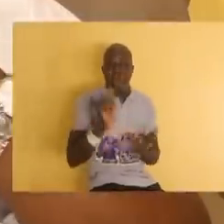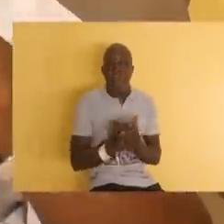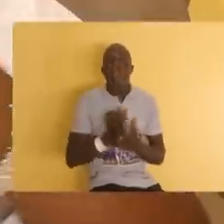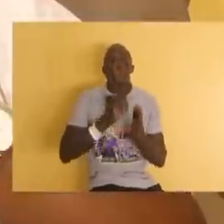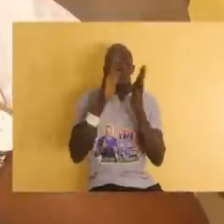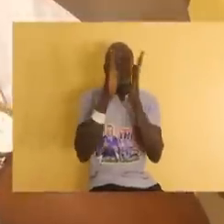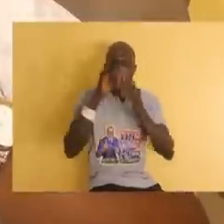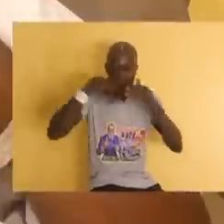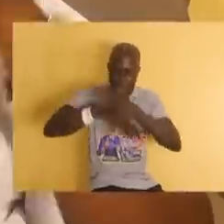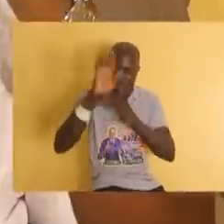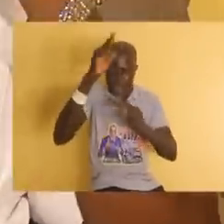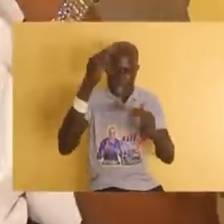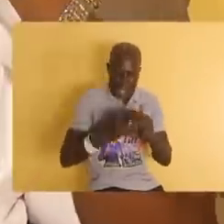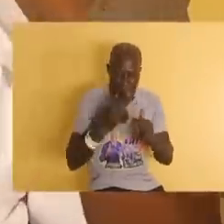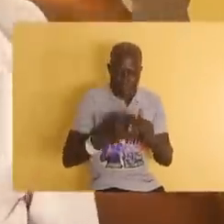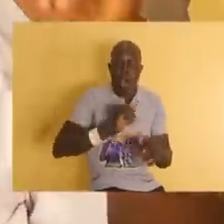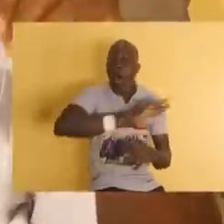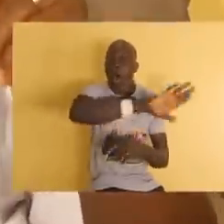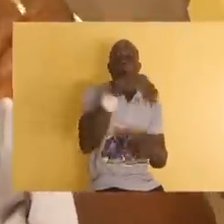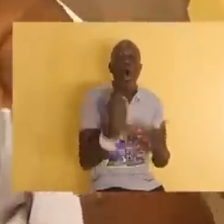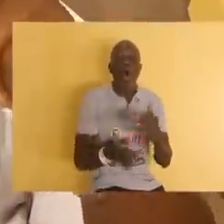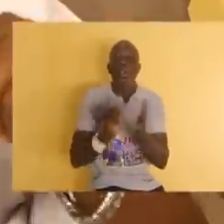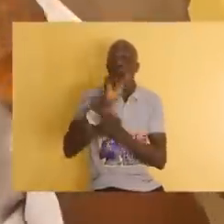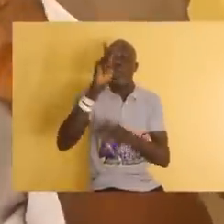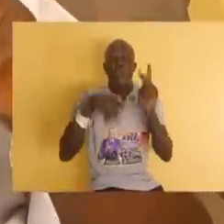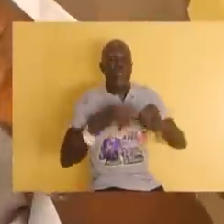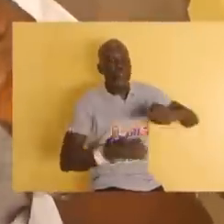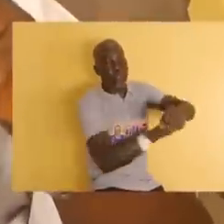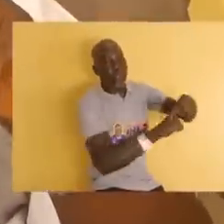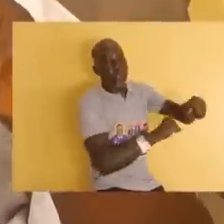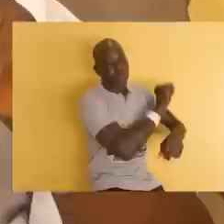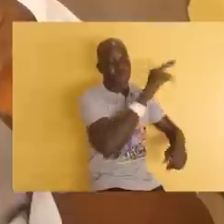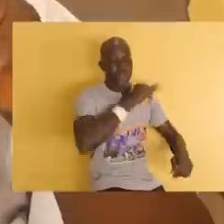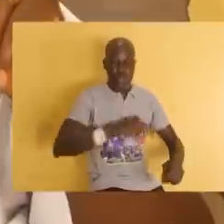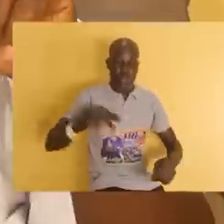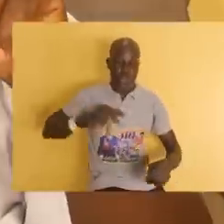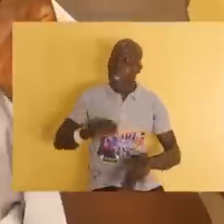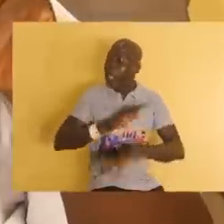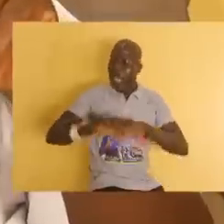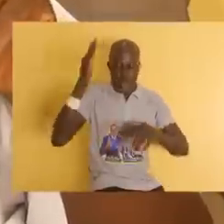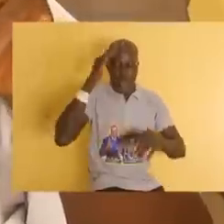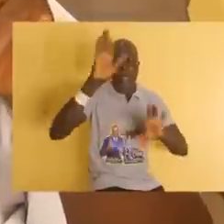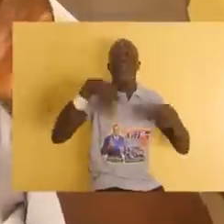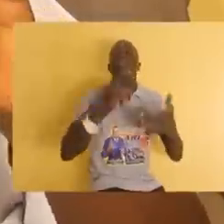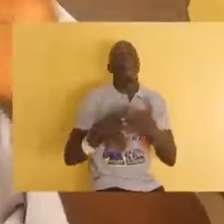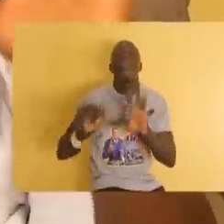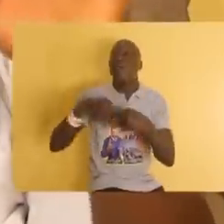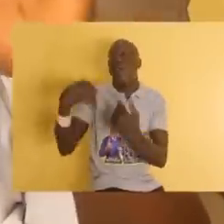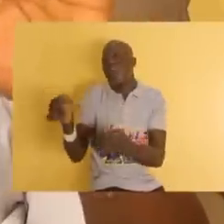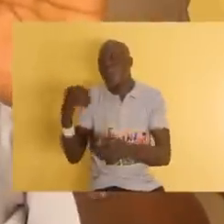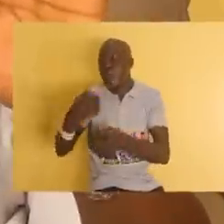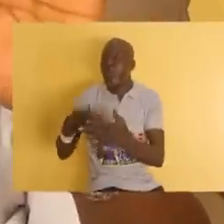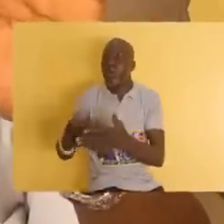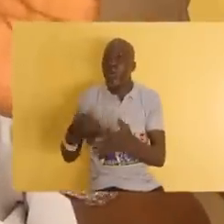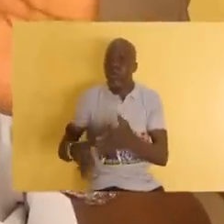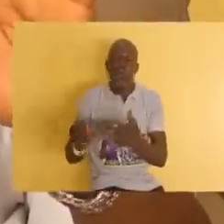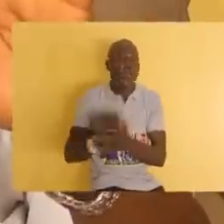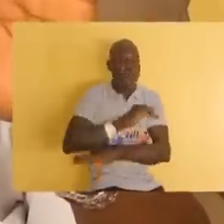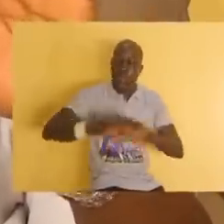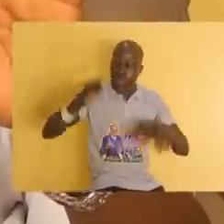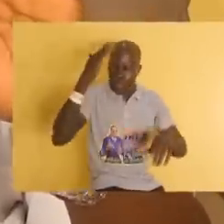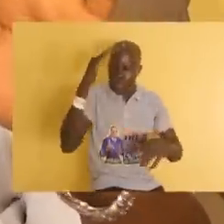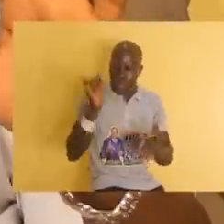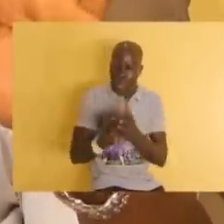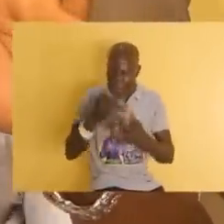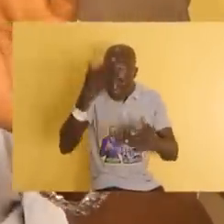I pray your name. When Toba support is there. Someone that support this ministry. Me very much. I don't want to know any amount. I don't want to know their amount.